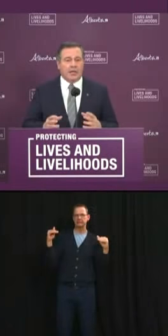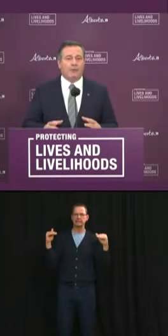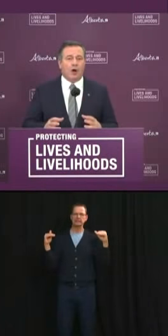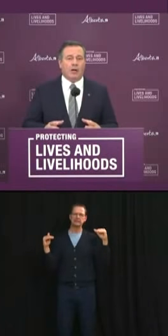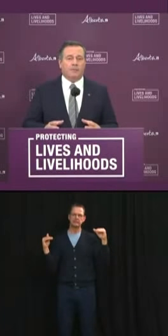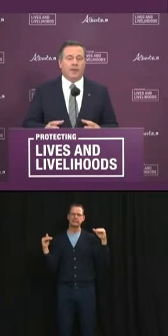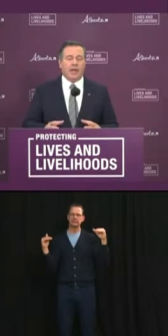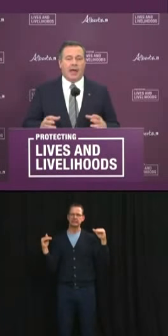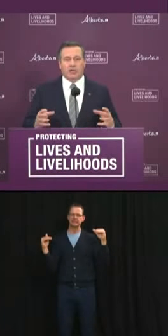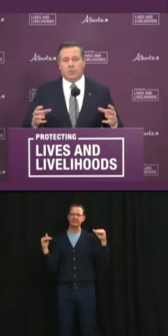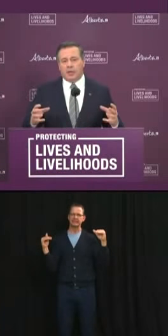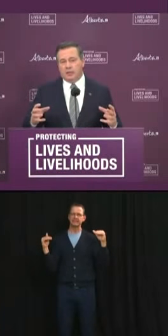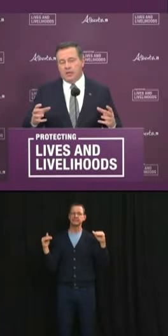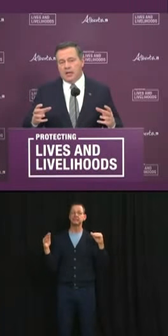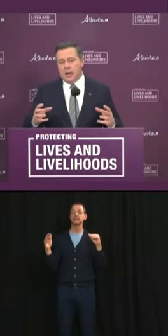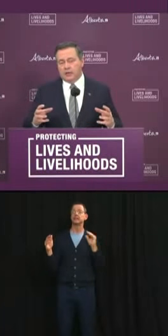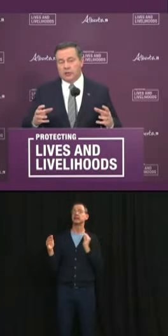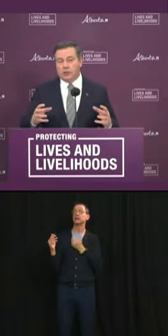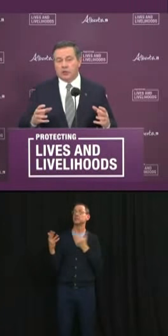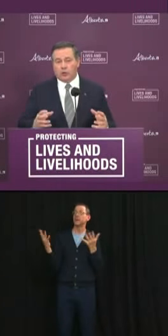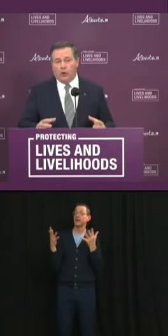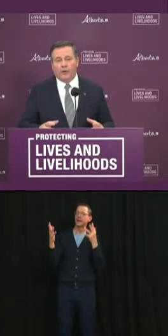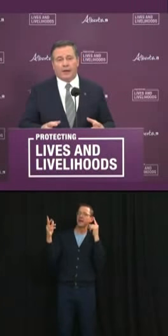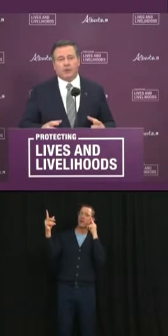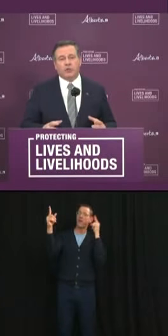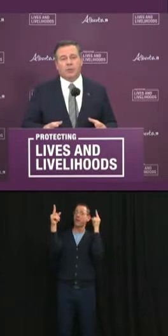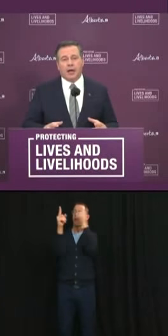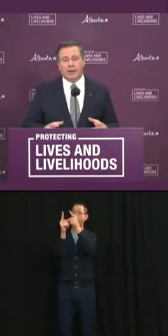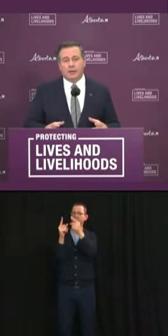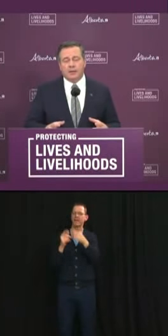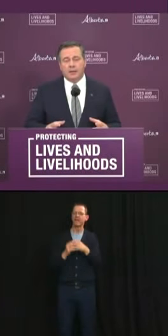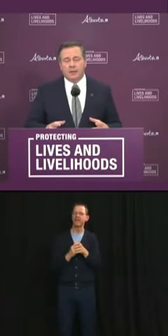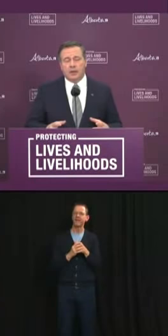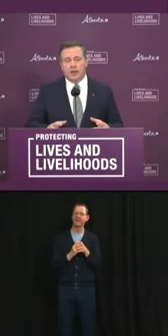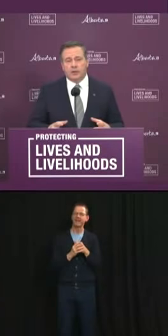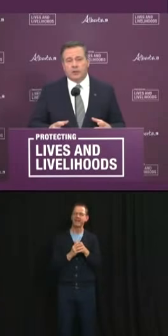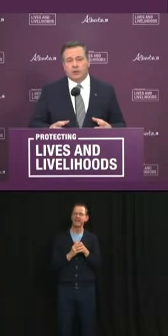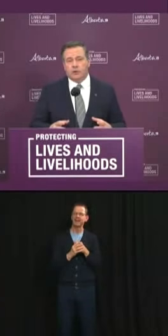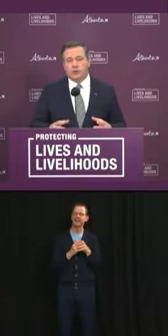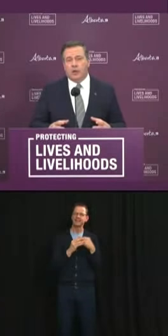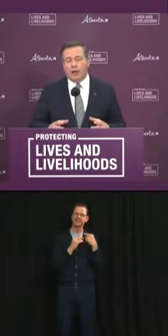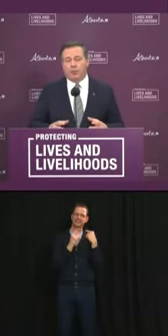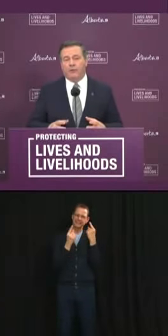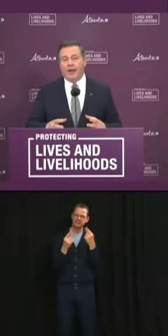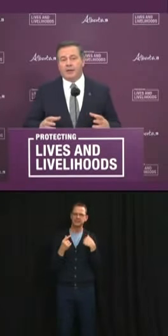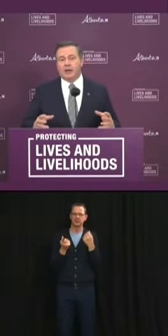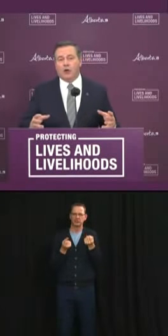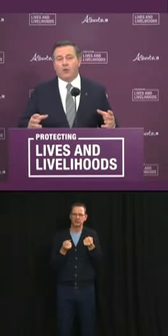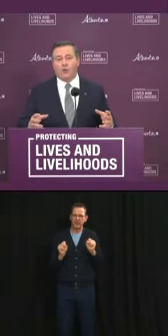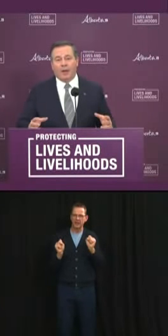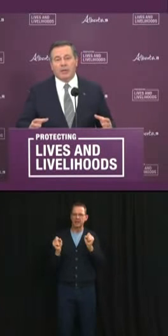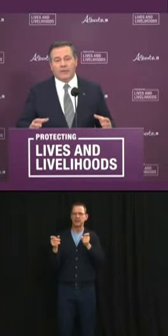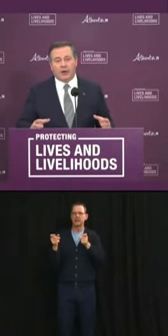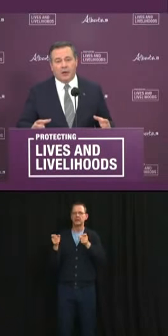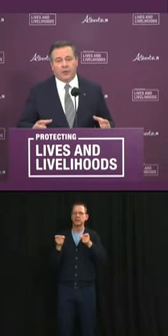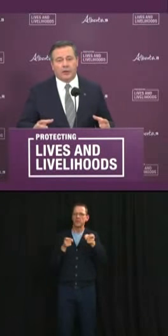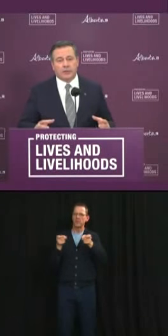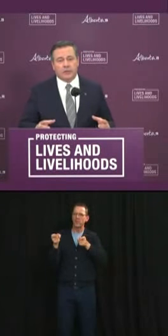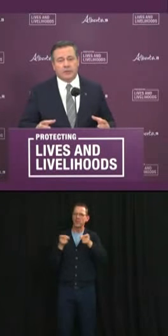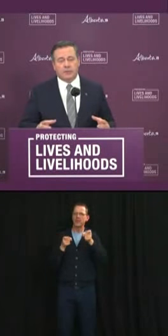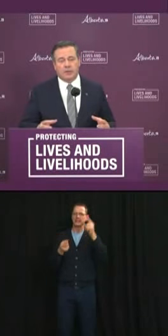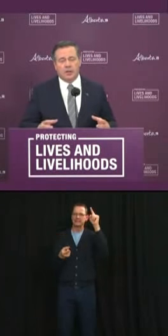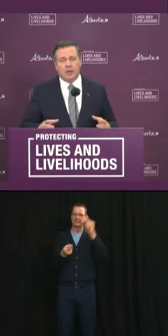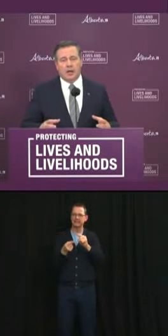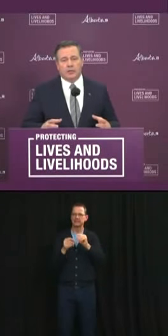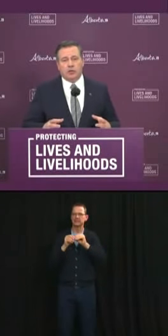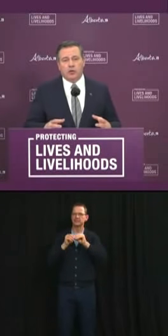from day one has been to control viral spread, to prevent an overwhelming of our healthcare